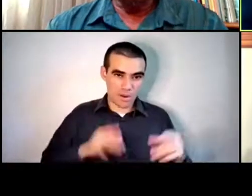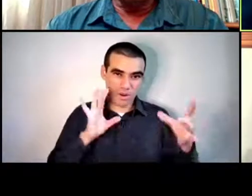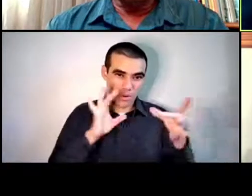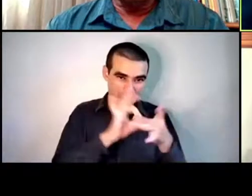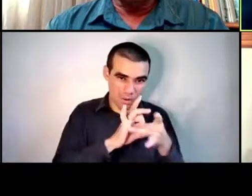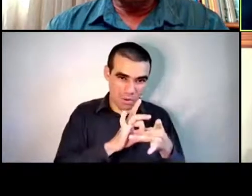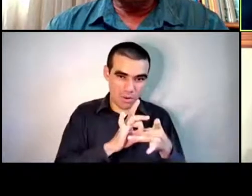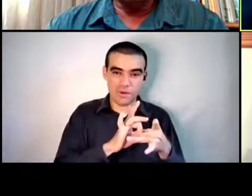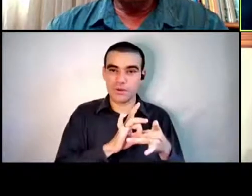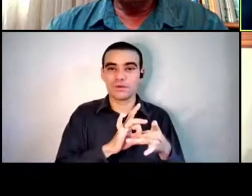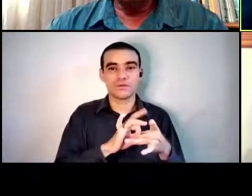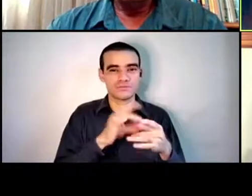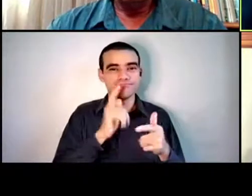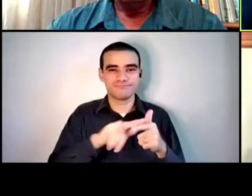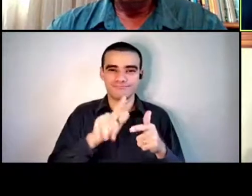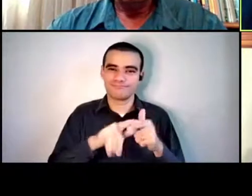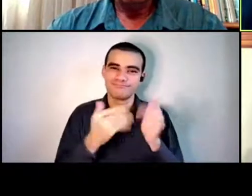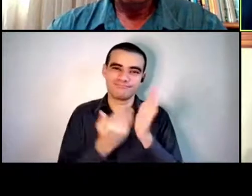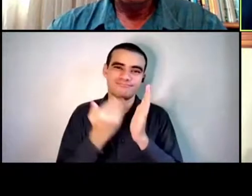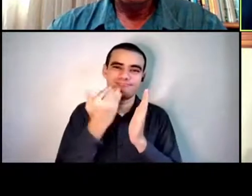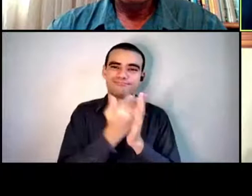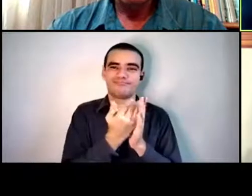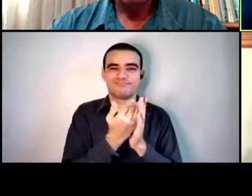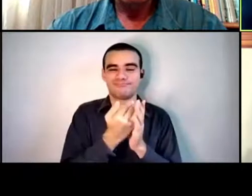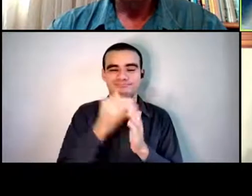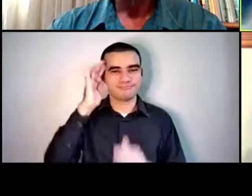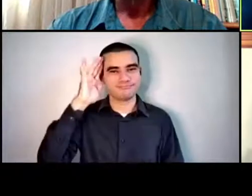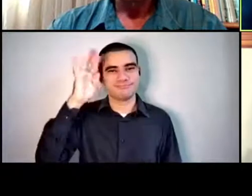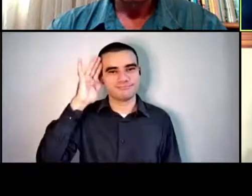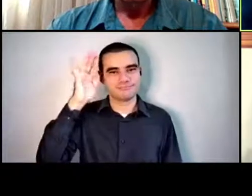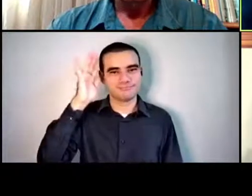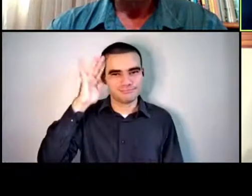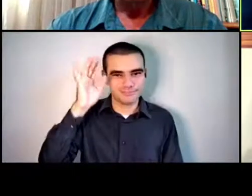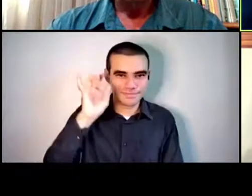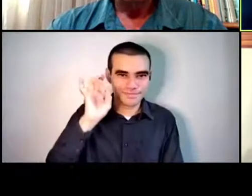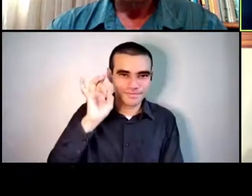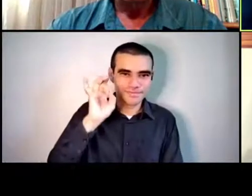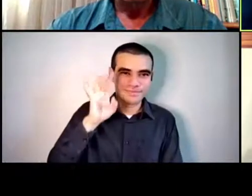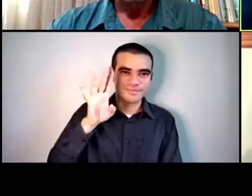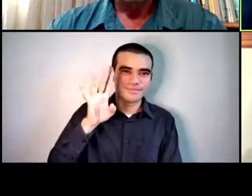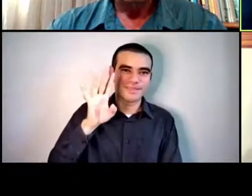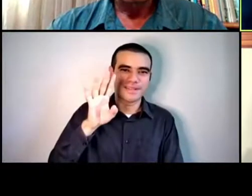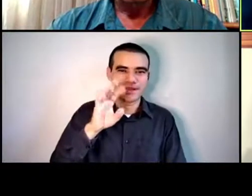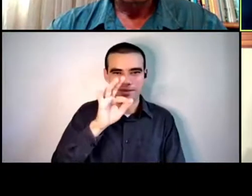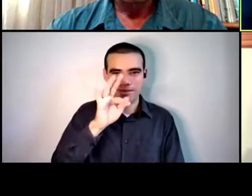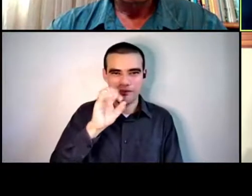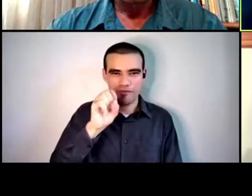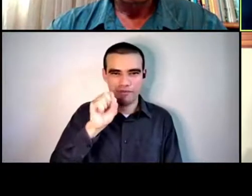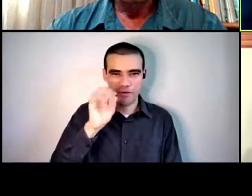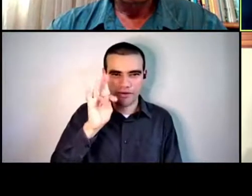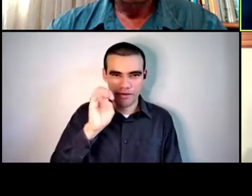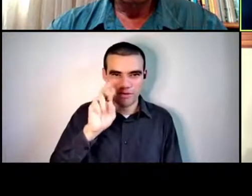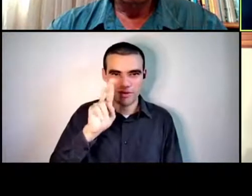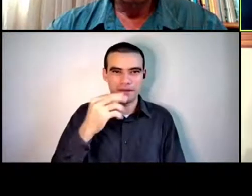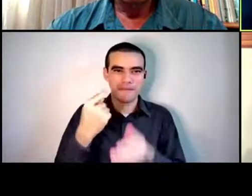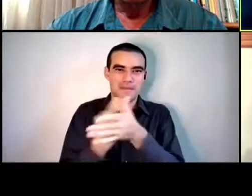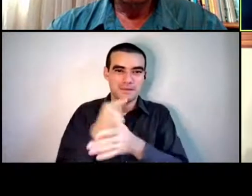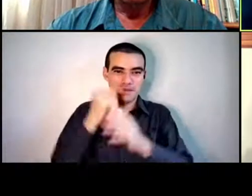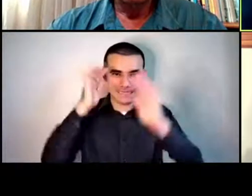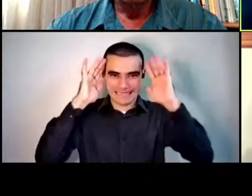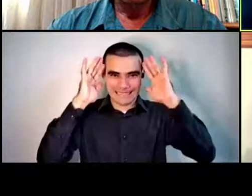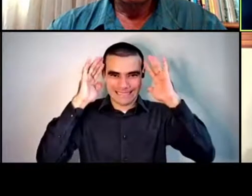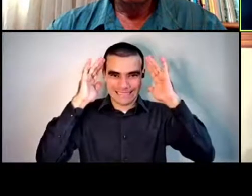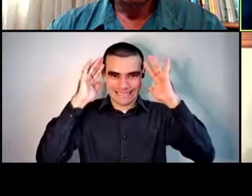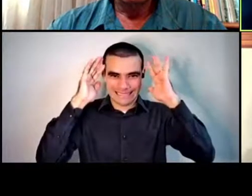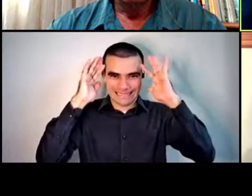provide a connectivity-based public policy, this is going to be a problem later on. And